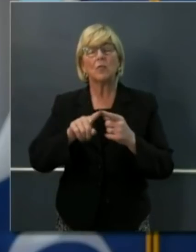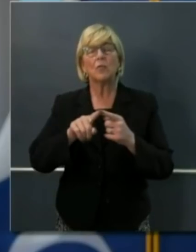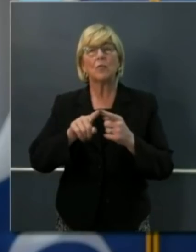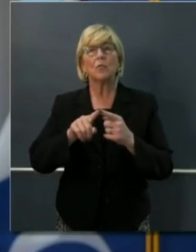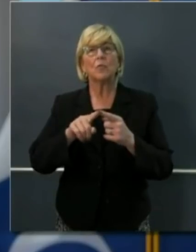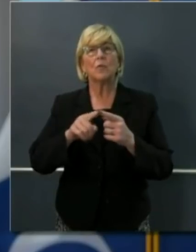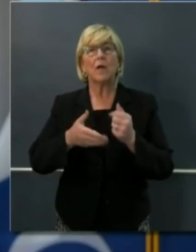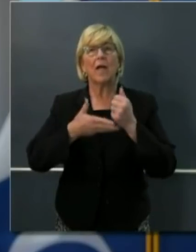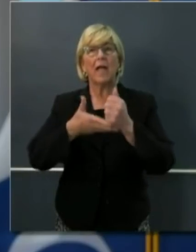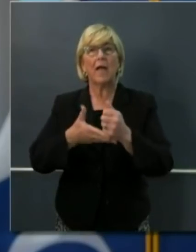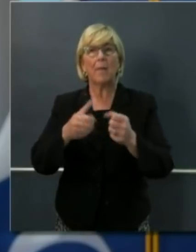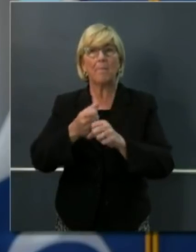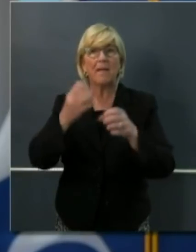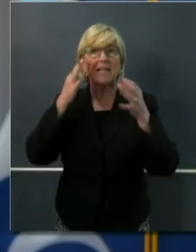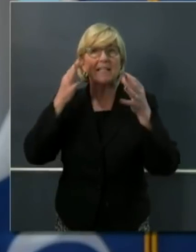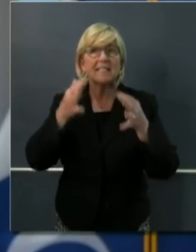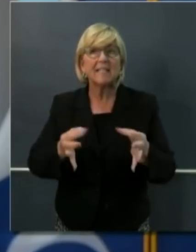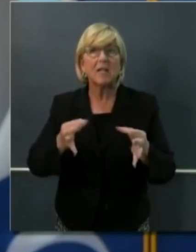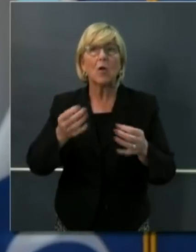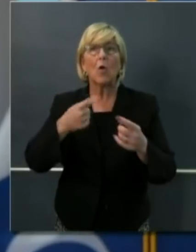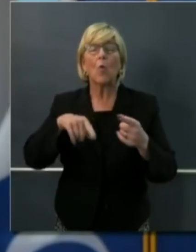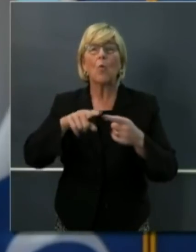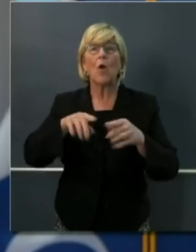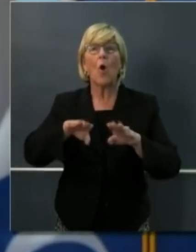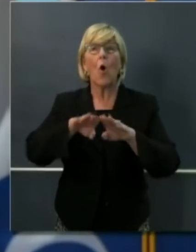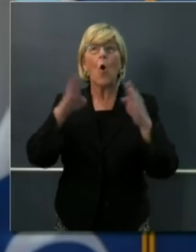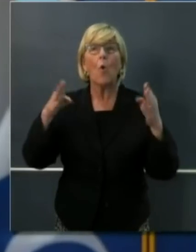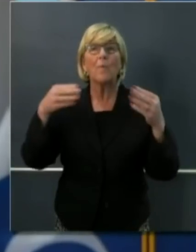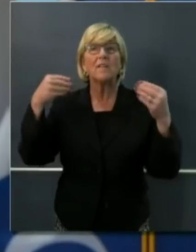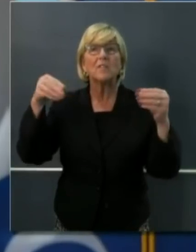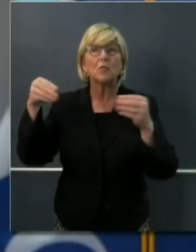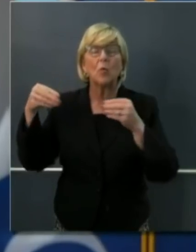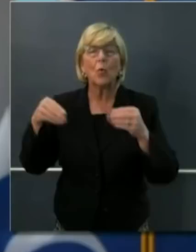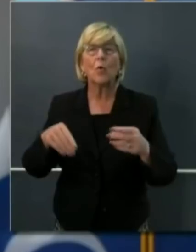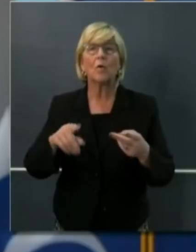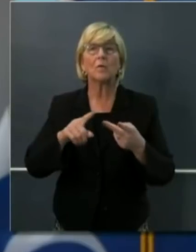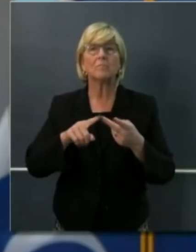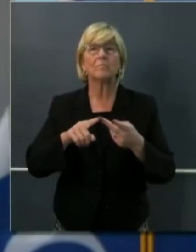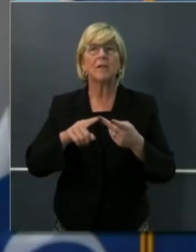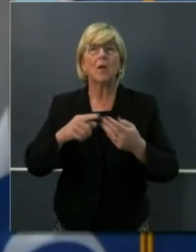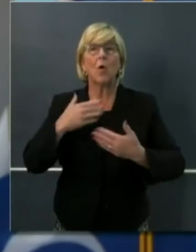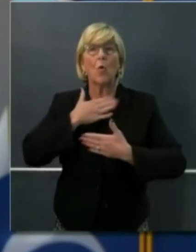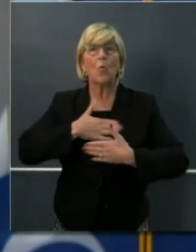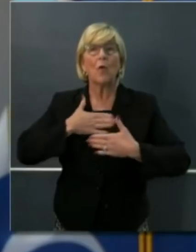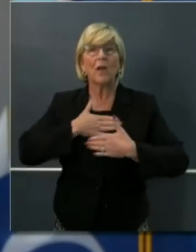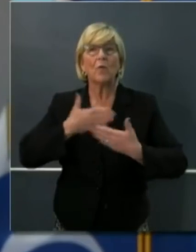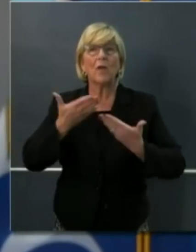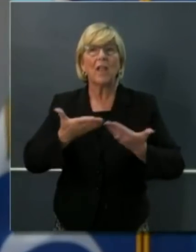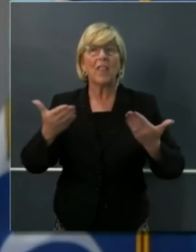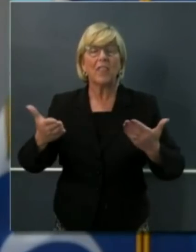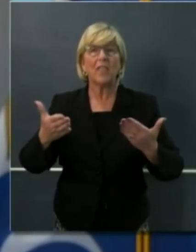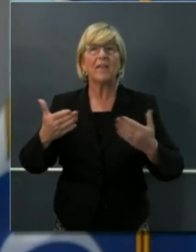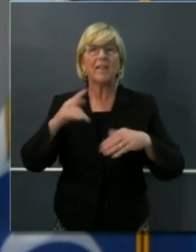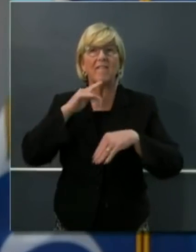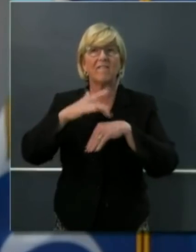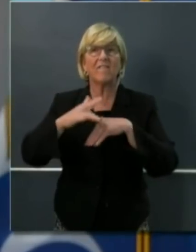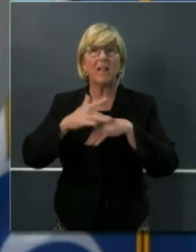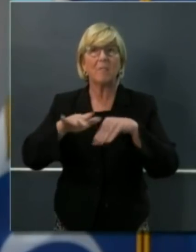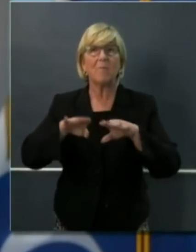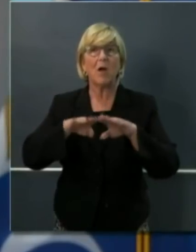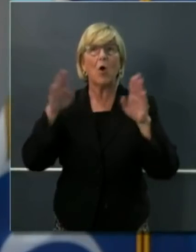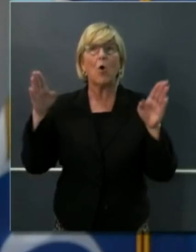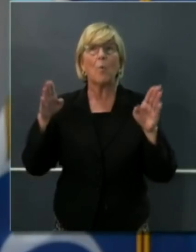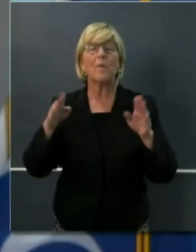indicators, and when retail stores open, when recreational opportunities are made available again.